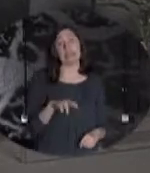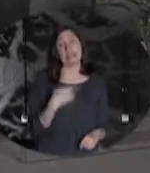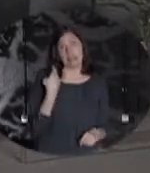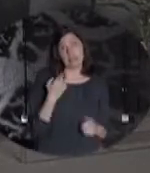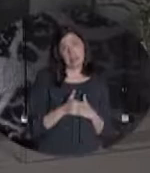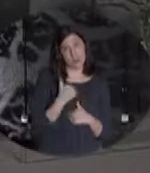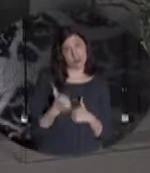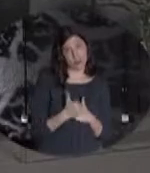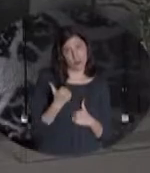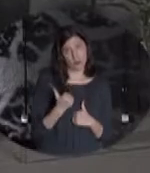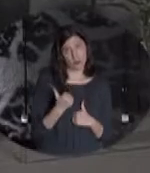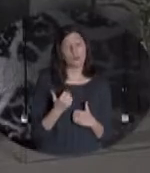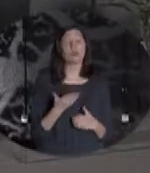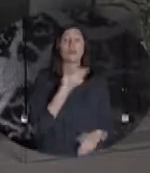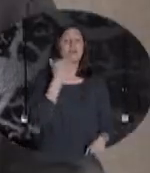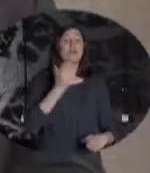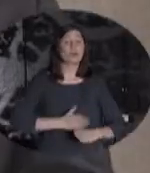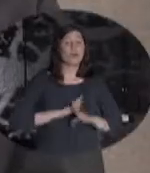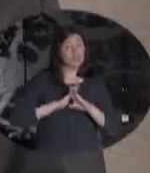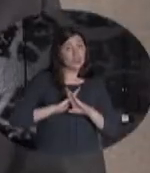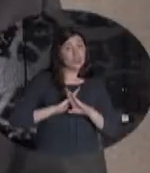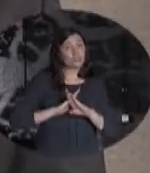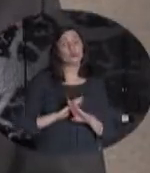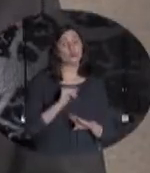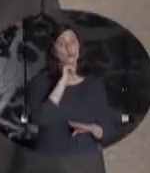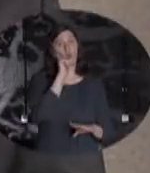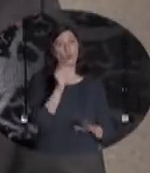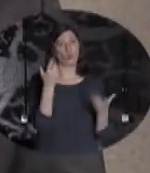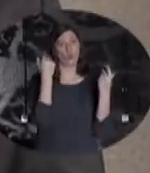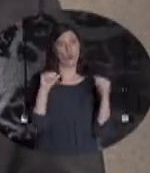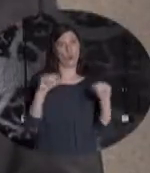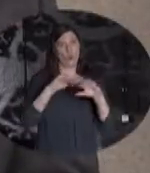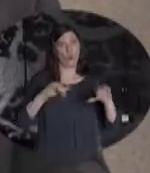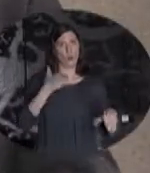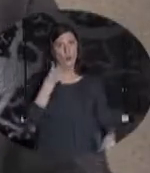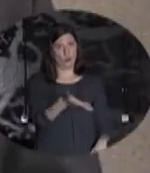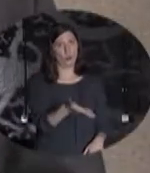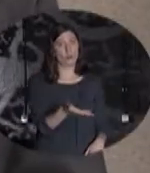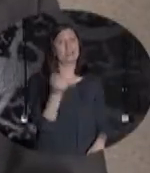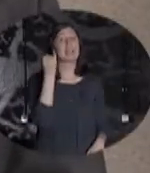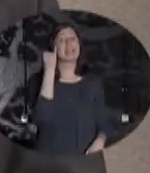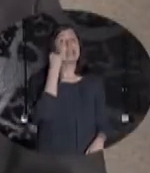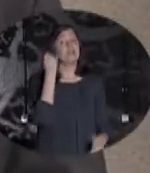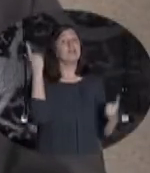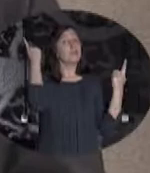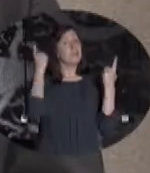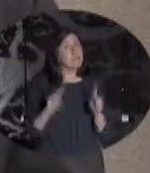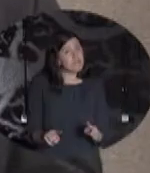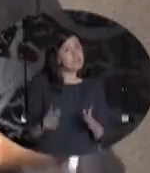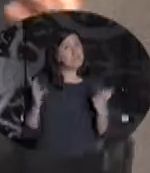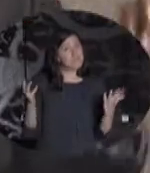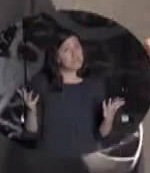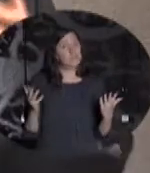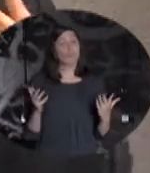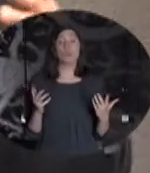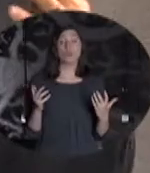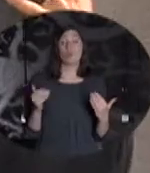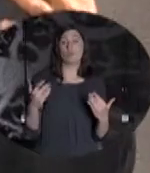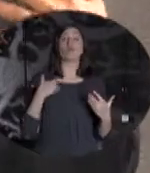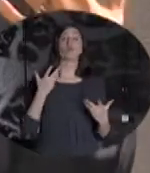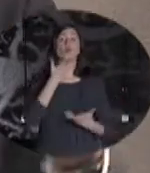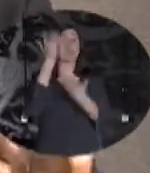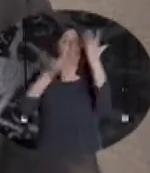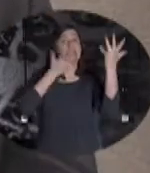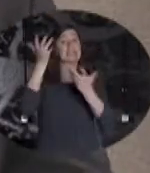So the best prevention you can do is to not put yourself in that situation. If you do find yourself in that situation, you kind of have to make some noise, try to